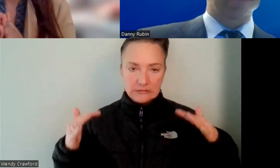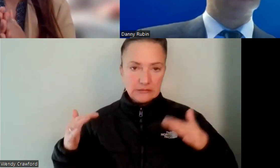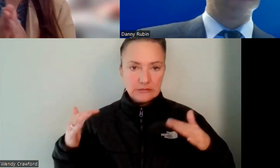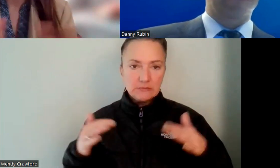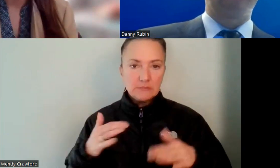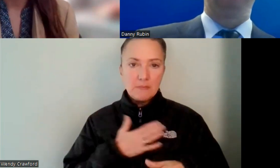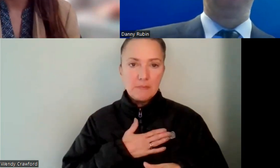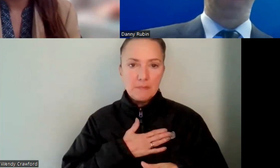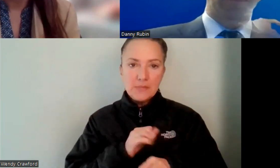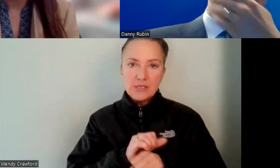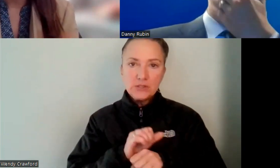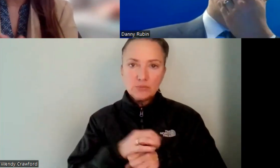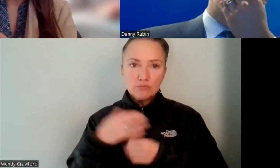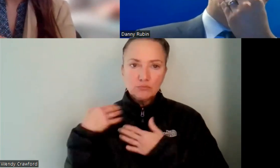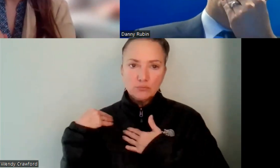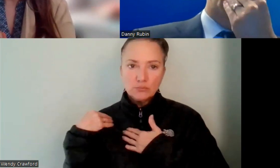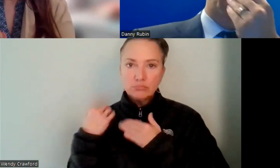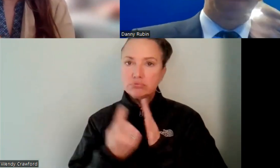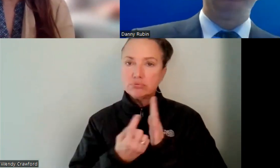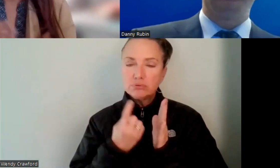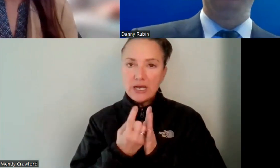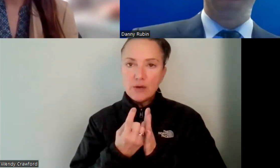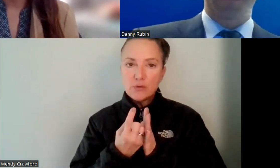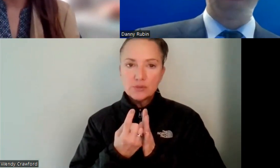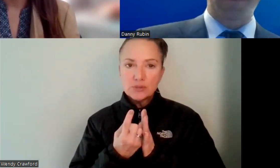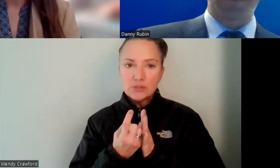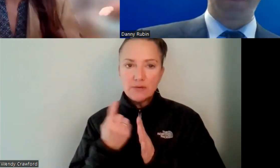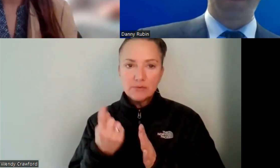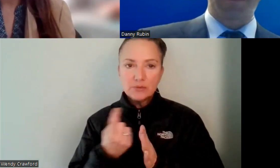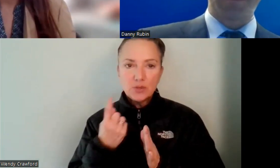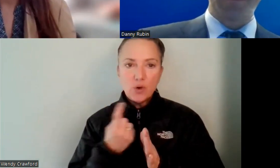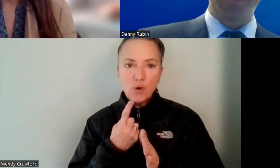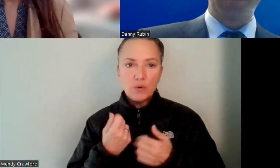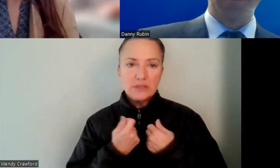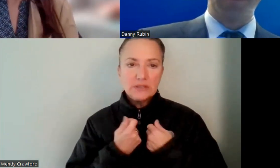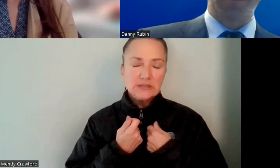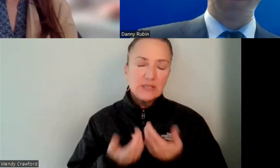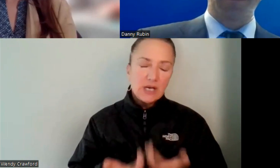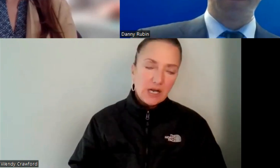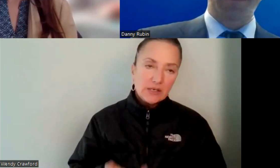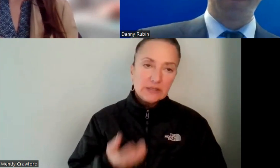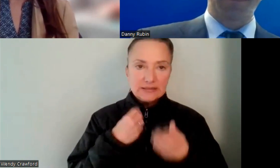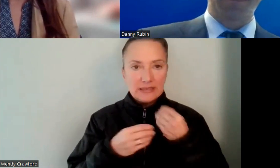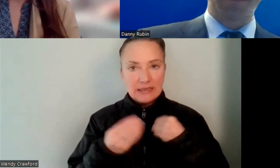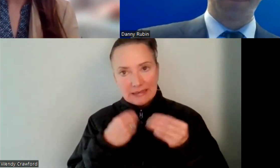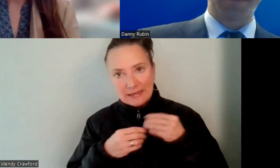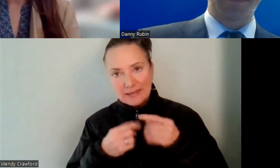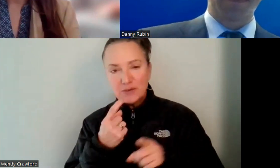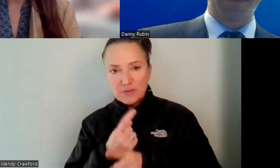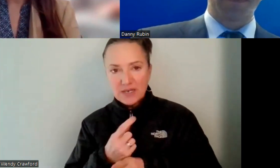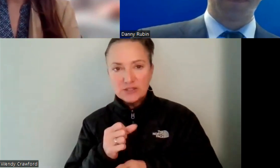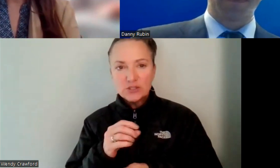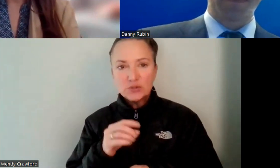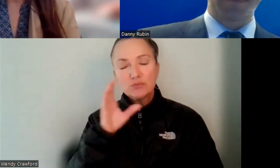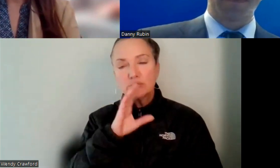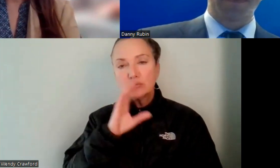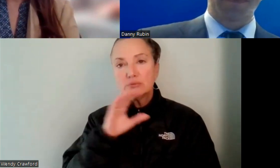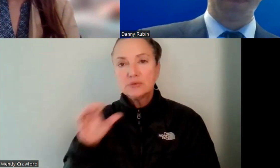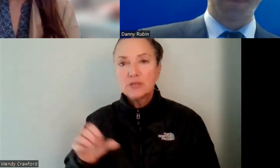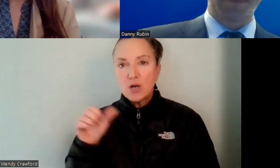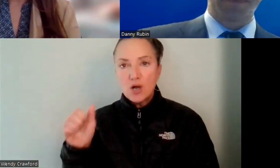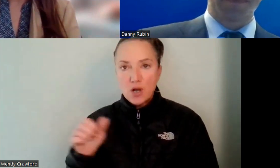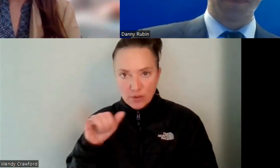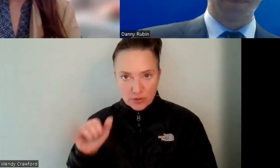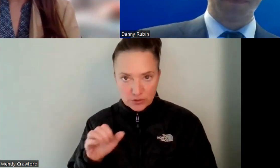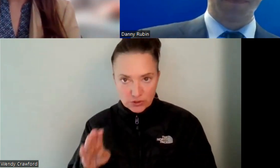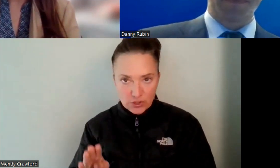school and a lot of hours at the pharmacy, and I was always tired, not eating right. So I started looking for other jobs, and I